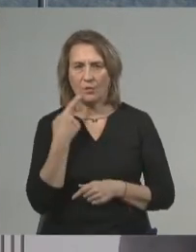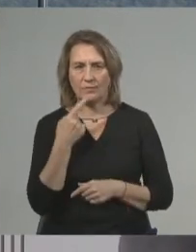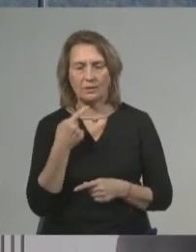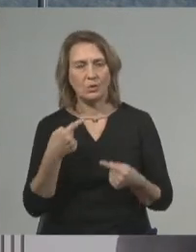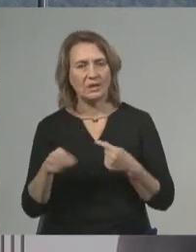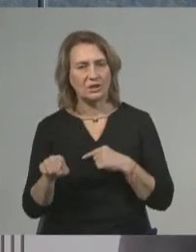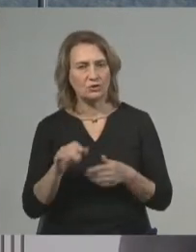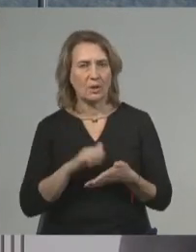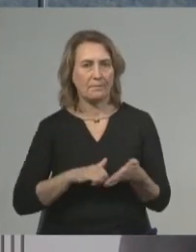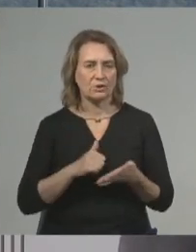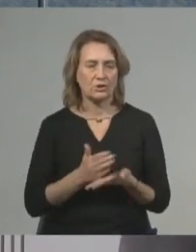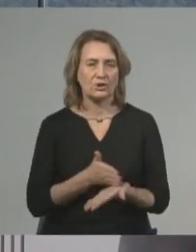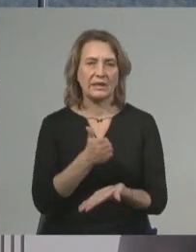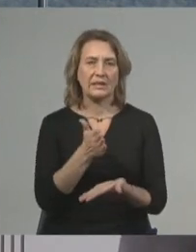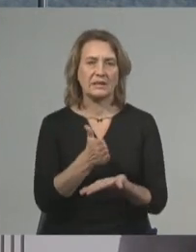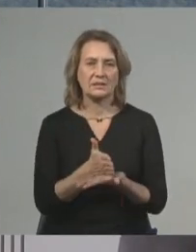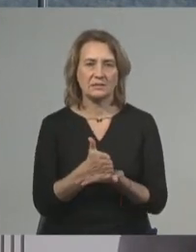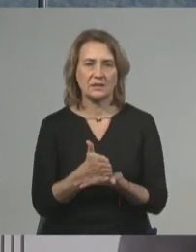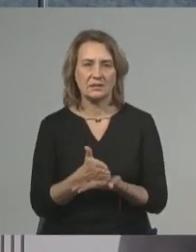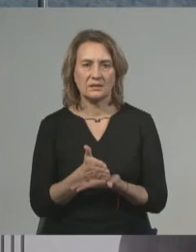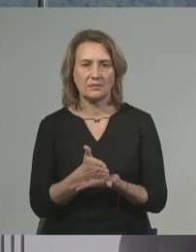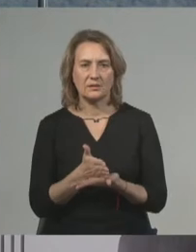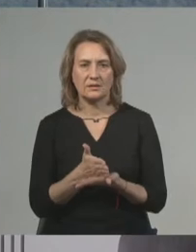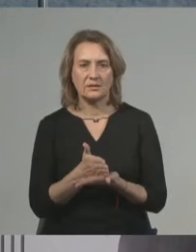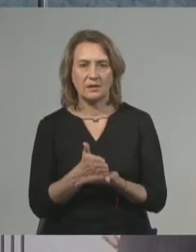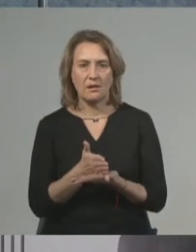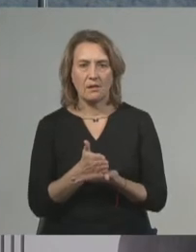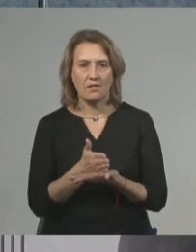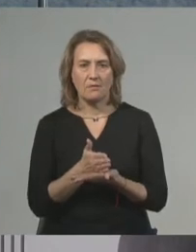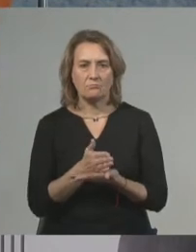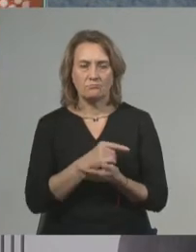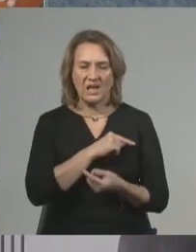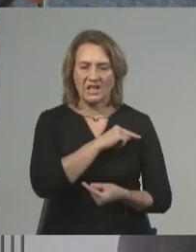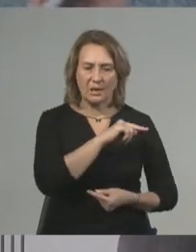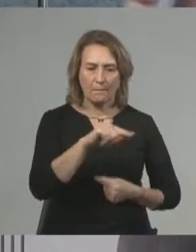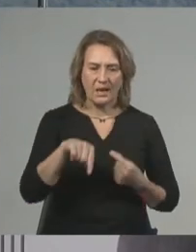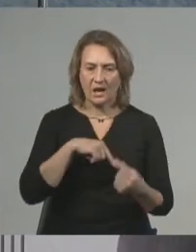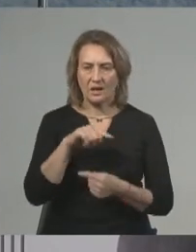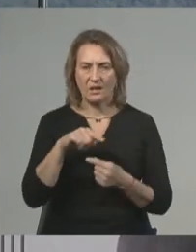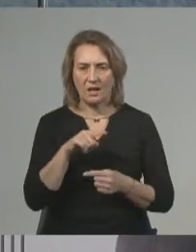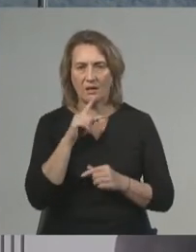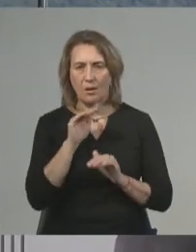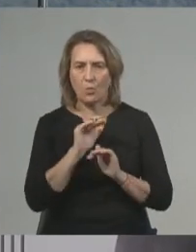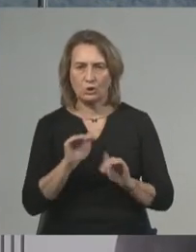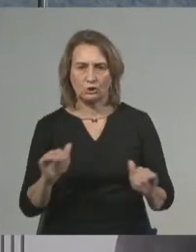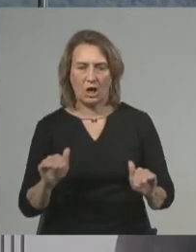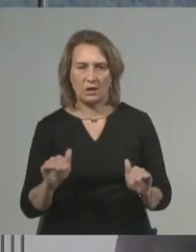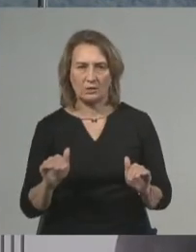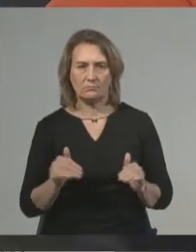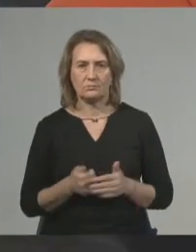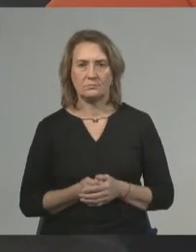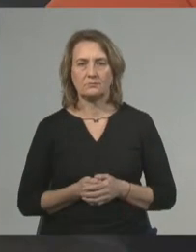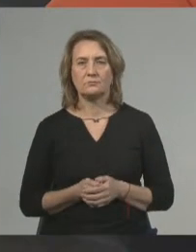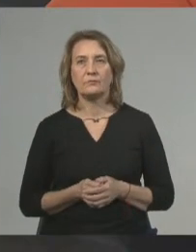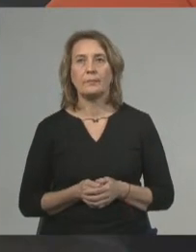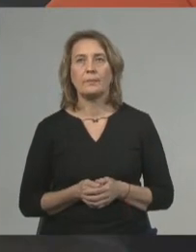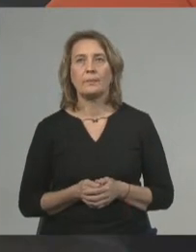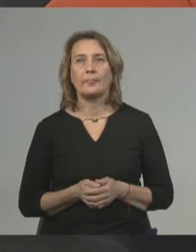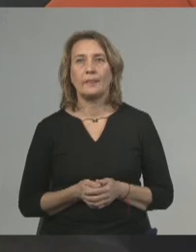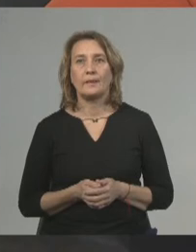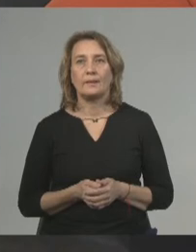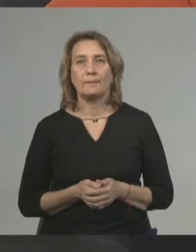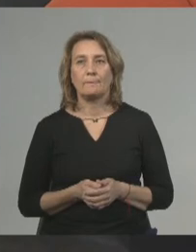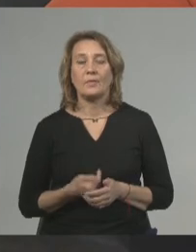silence in place uh michael maybe we start with you right i i think